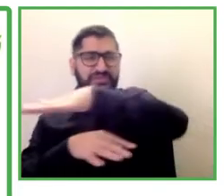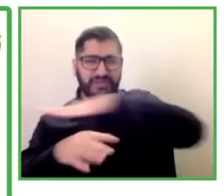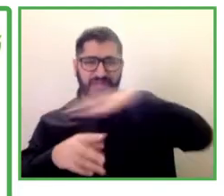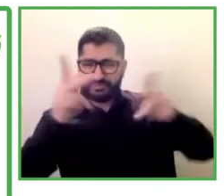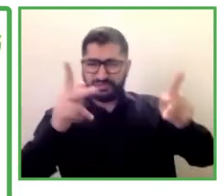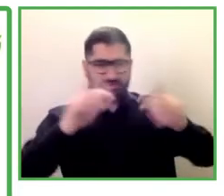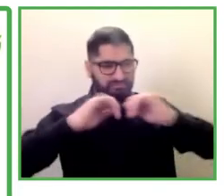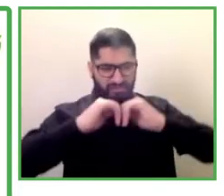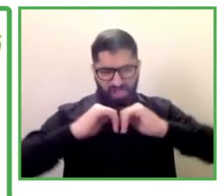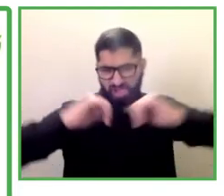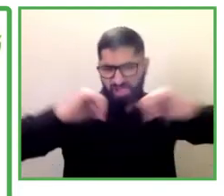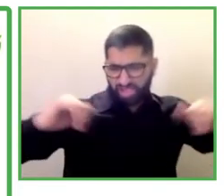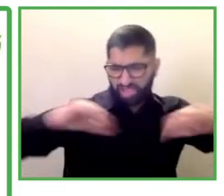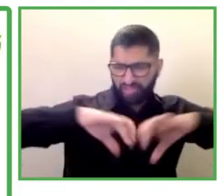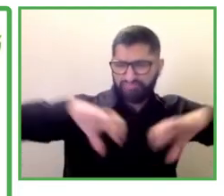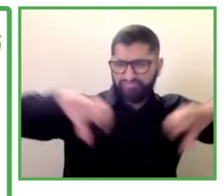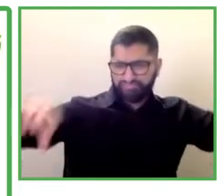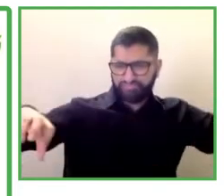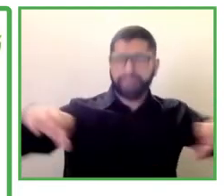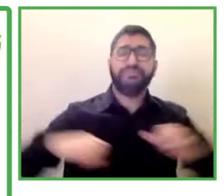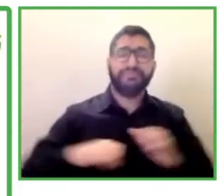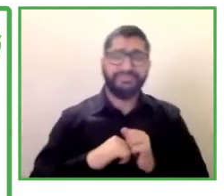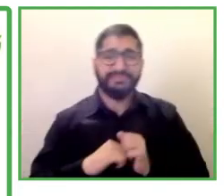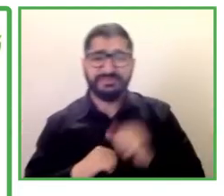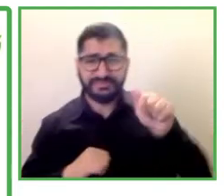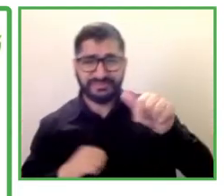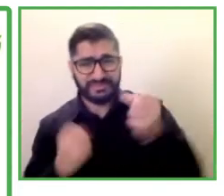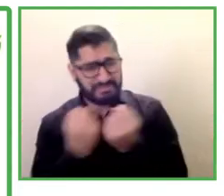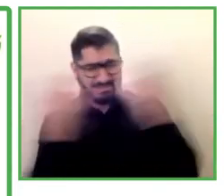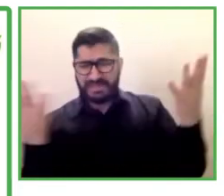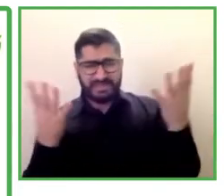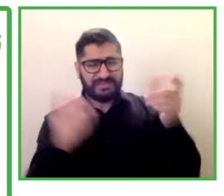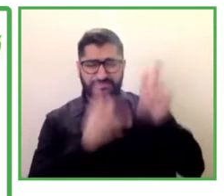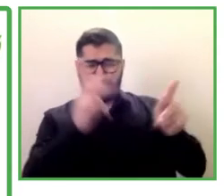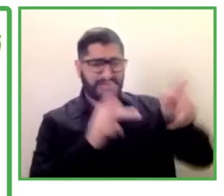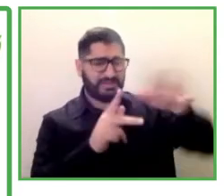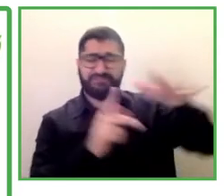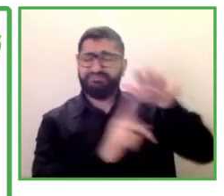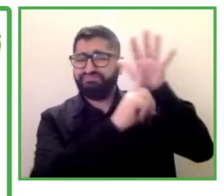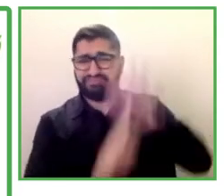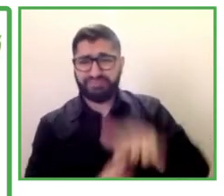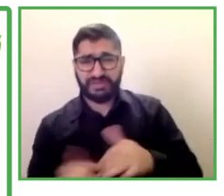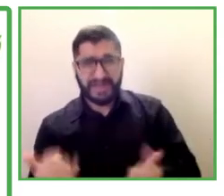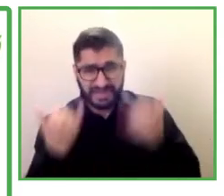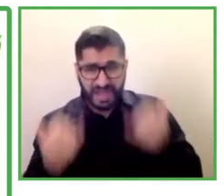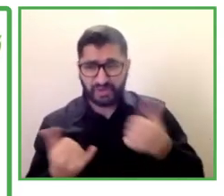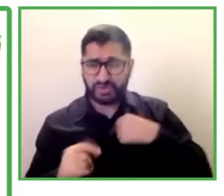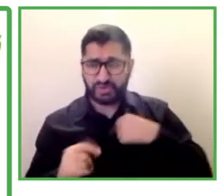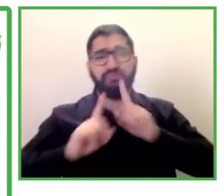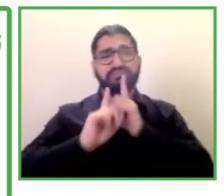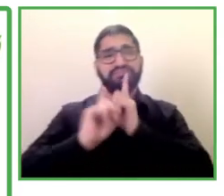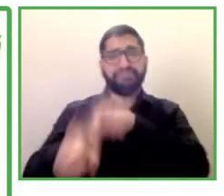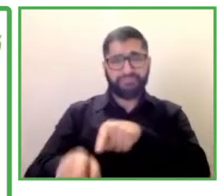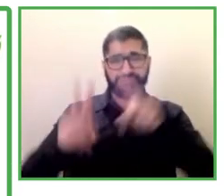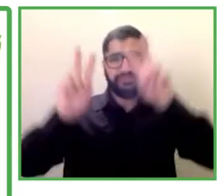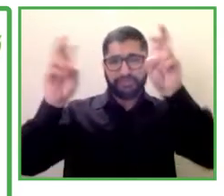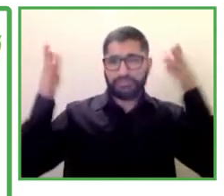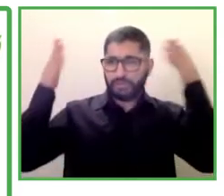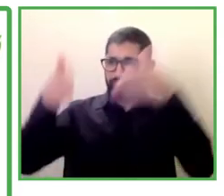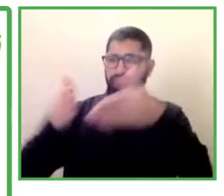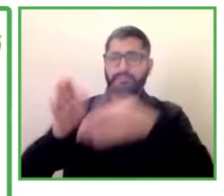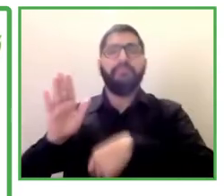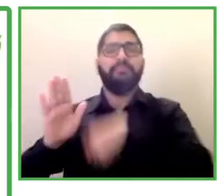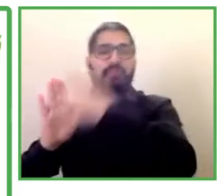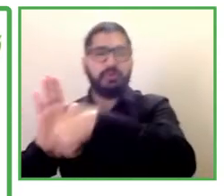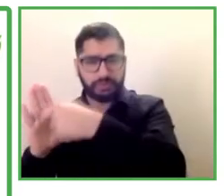there is a lot of possibilities to be discriminated here. So to answer to this kind of problems, we